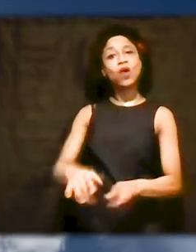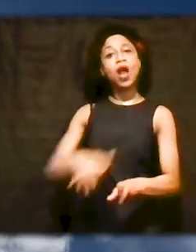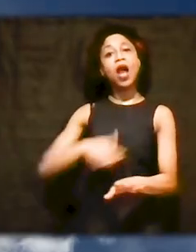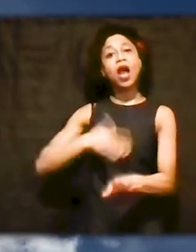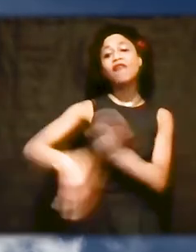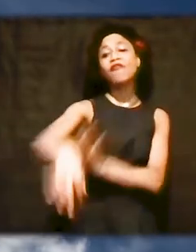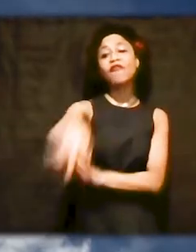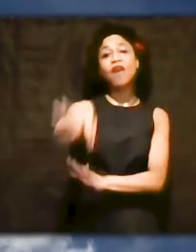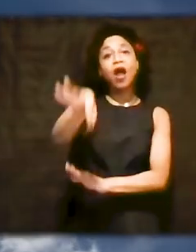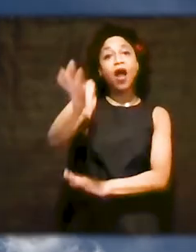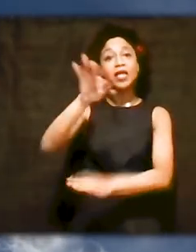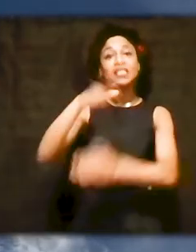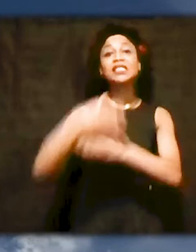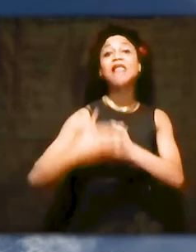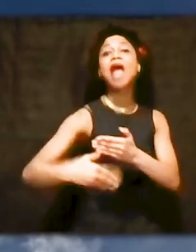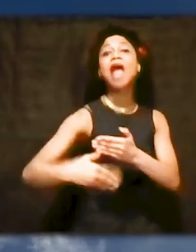I find